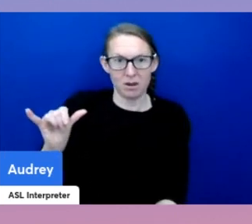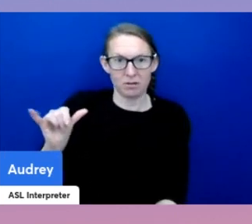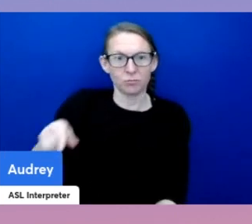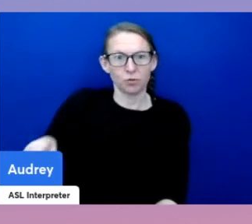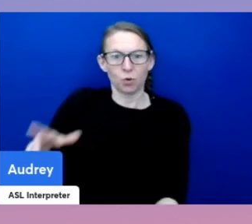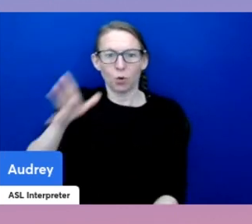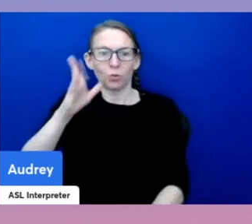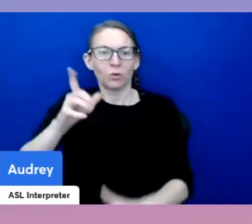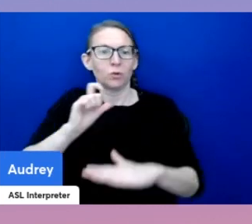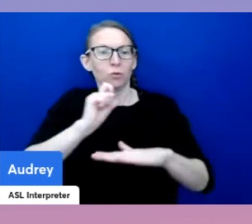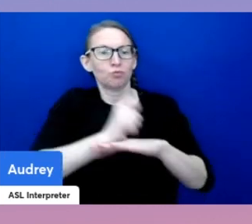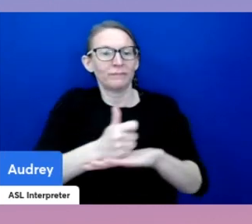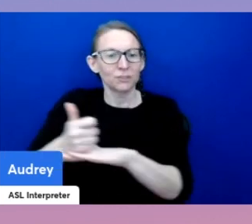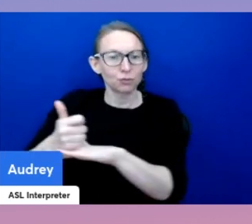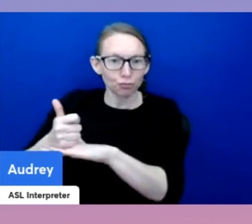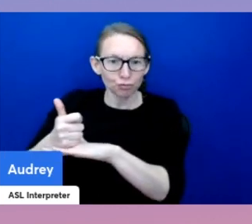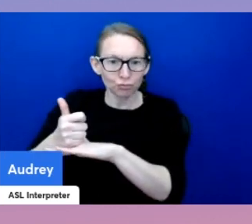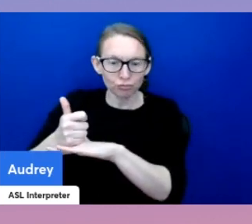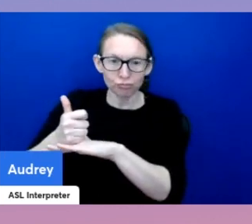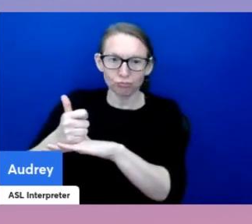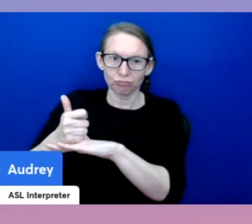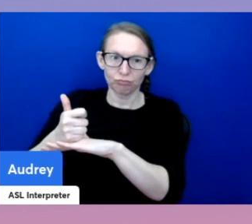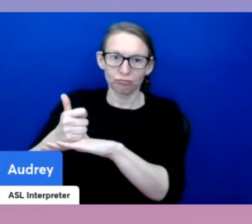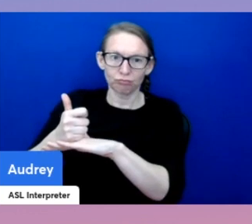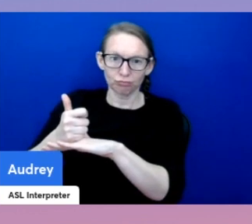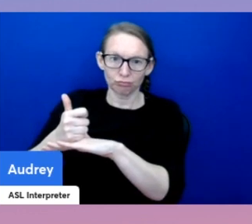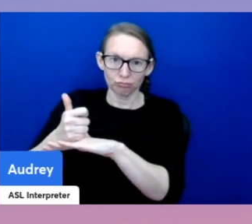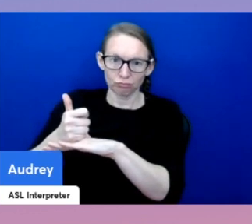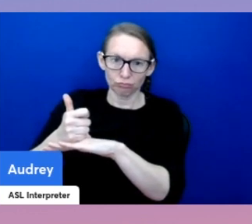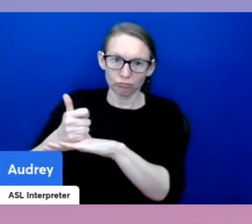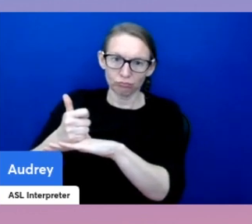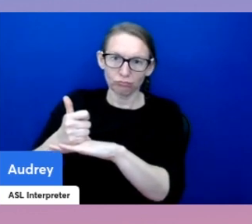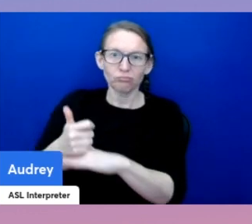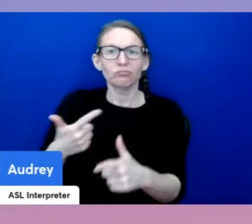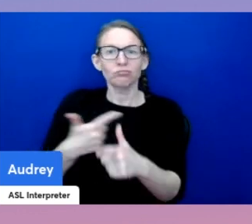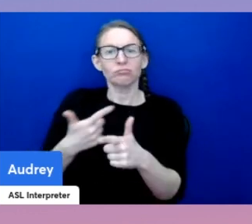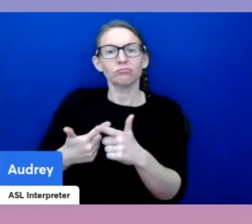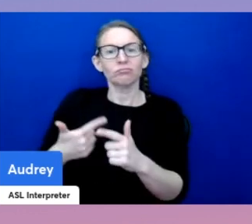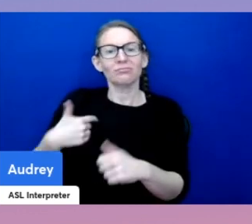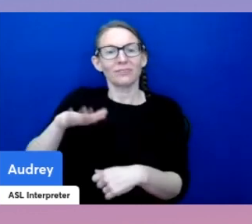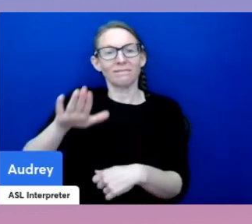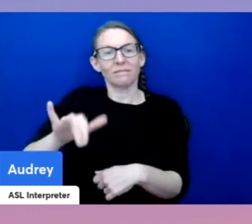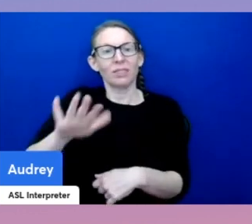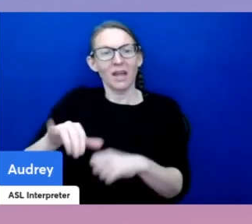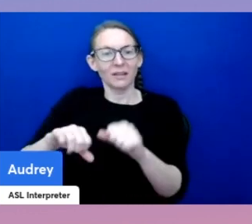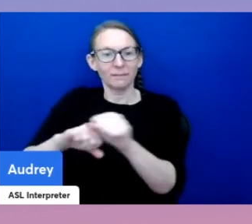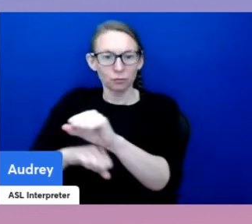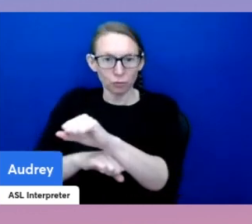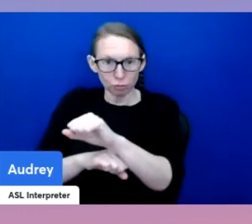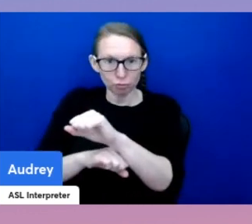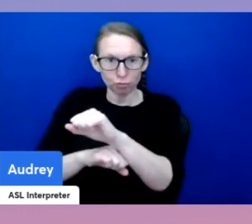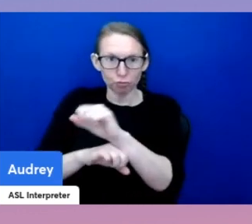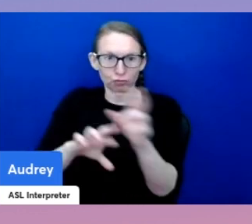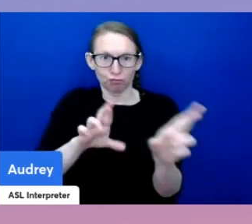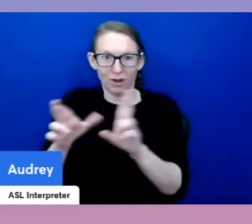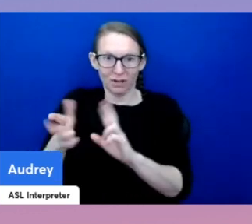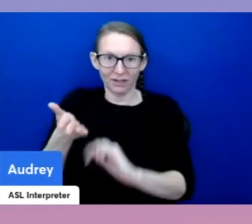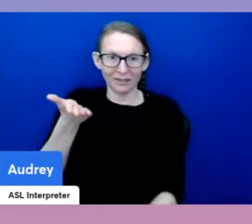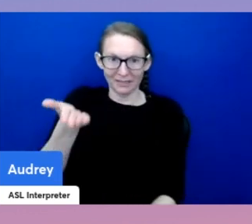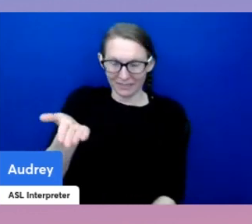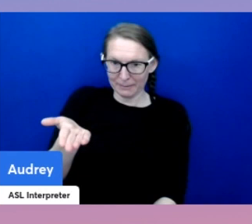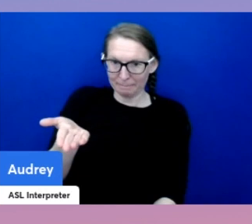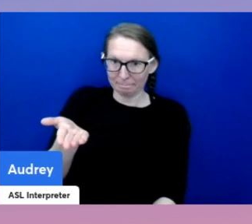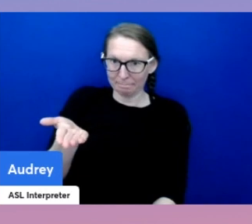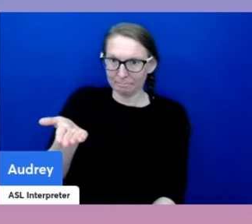new infrastructure, and you have the infrastructure in the